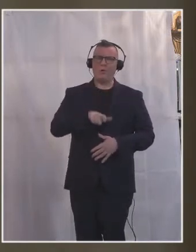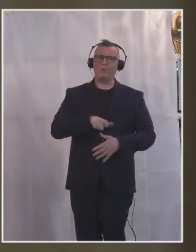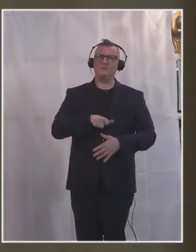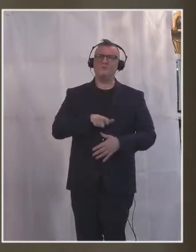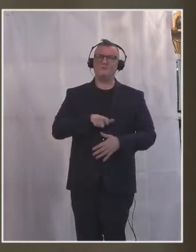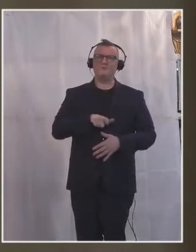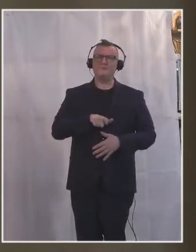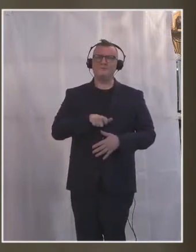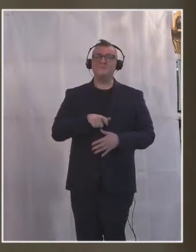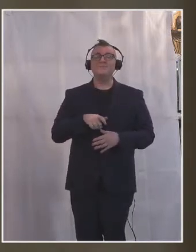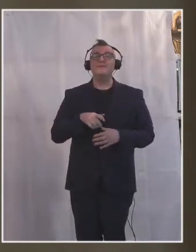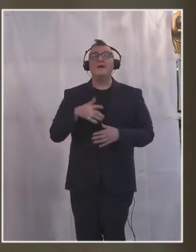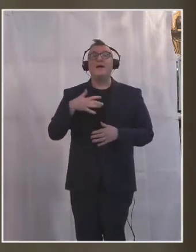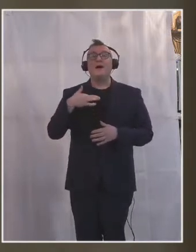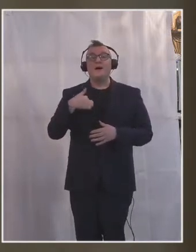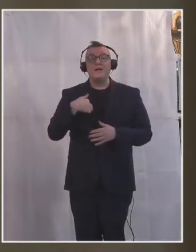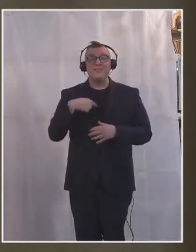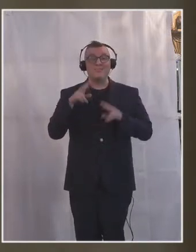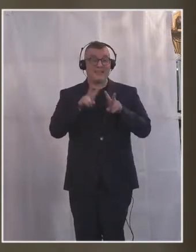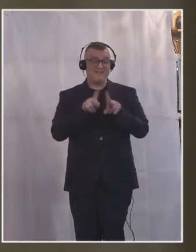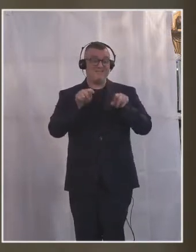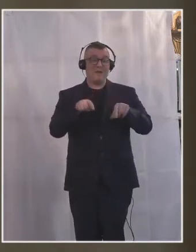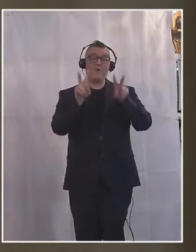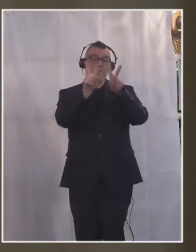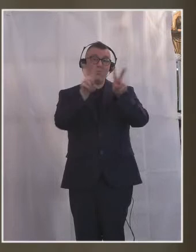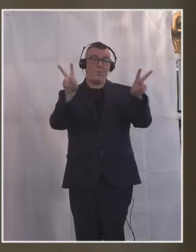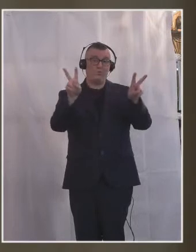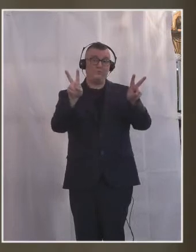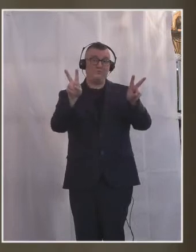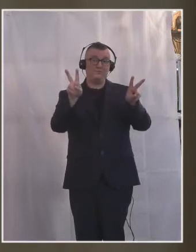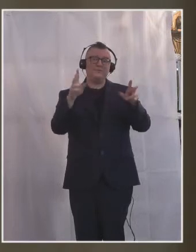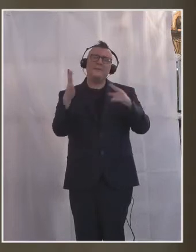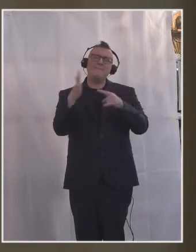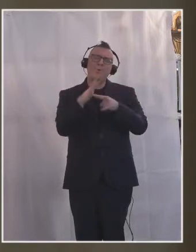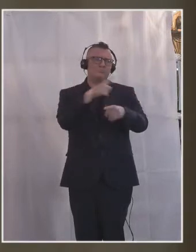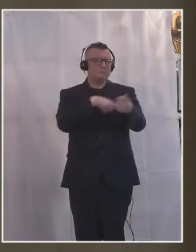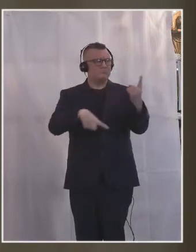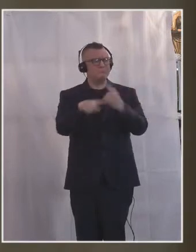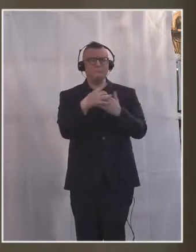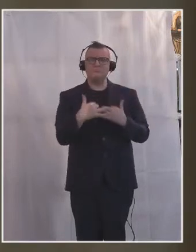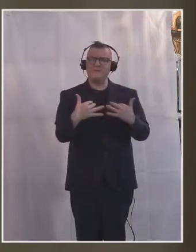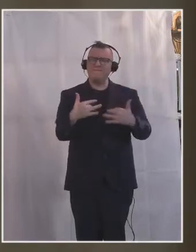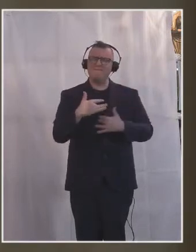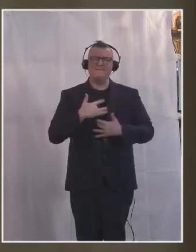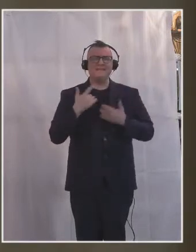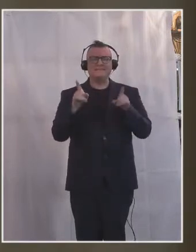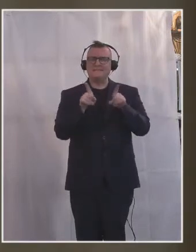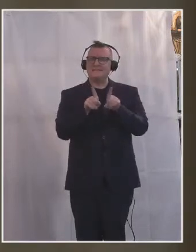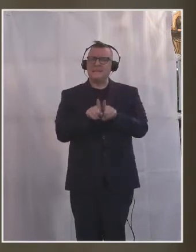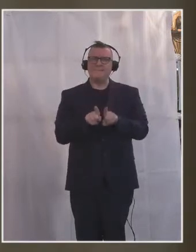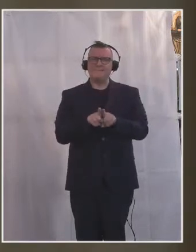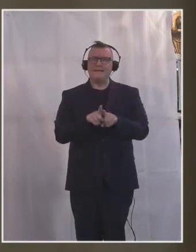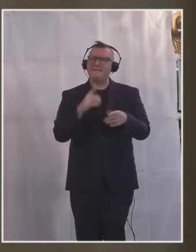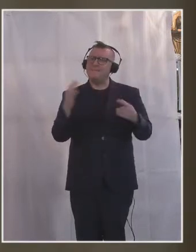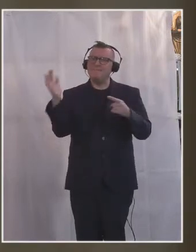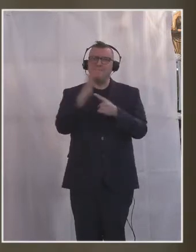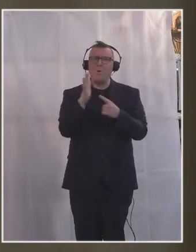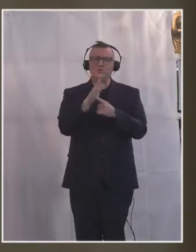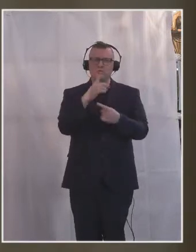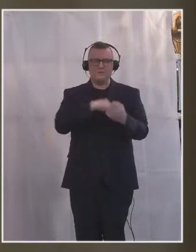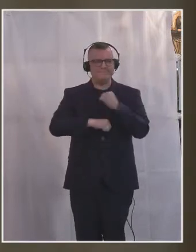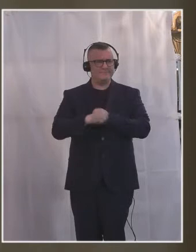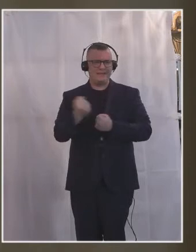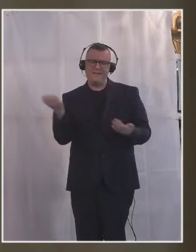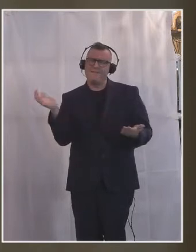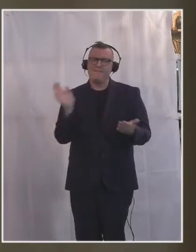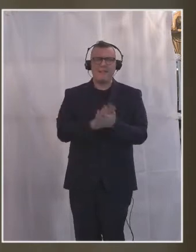I want us all to feel what I've just said, because it's so important that we claim our seat at the table. Don't wait to